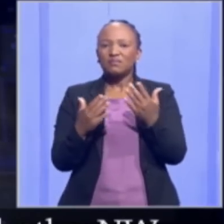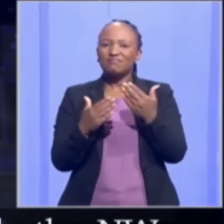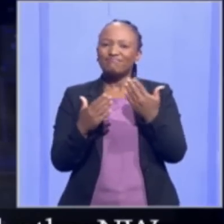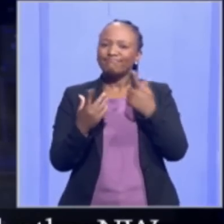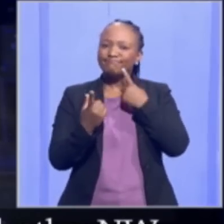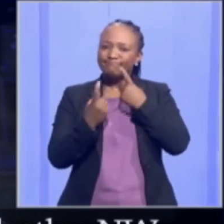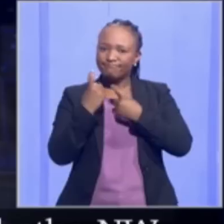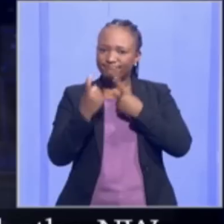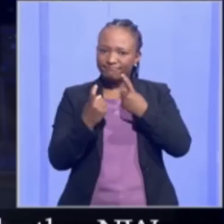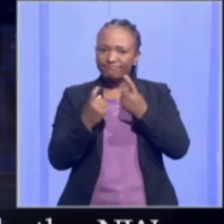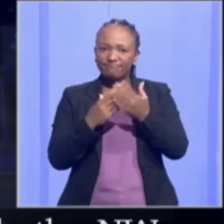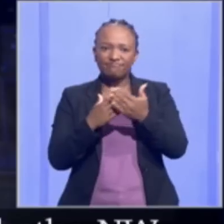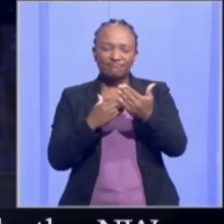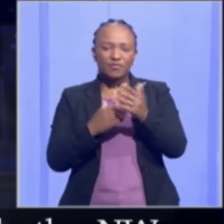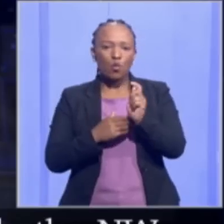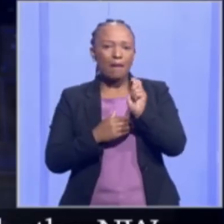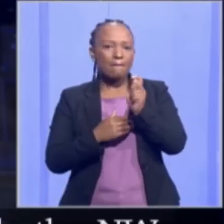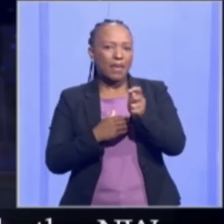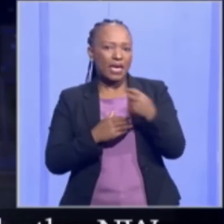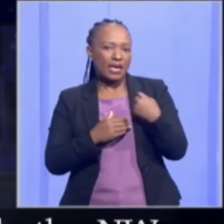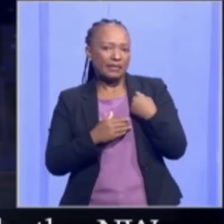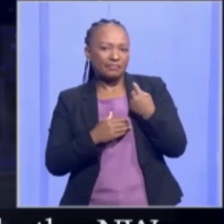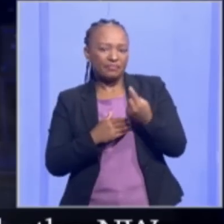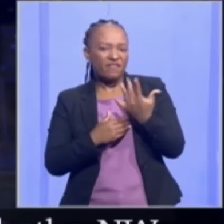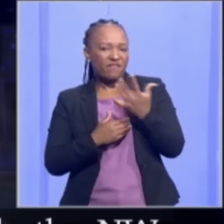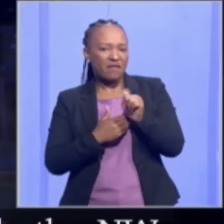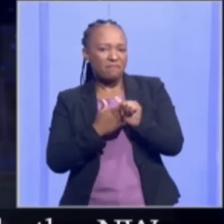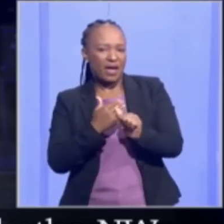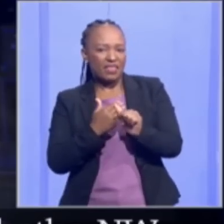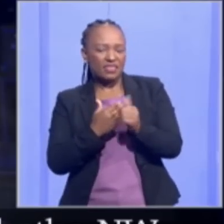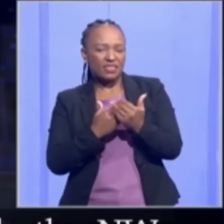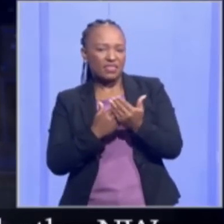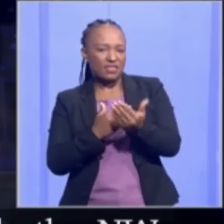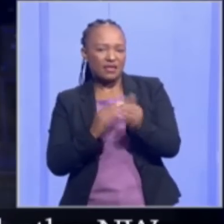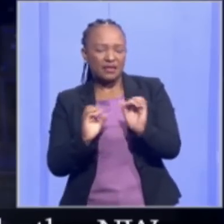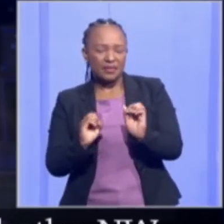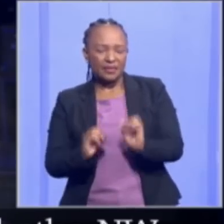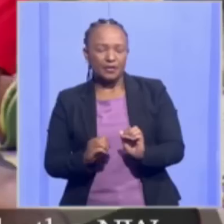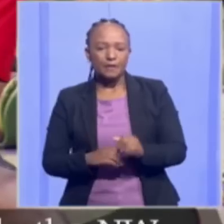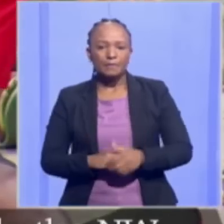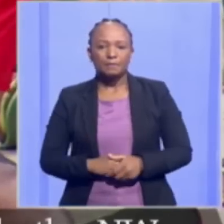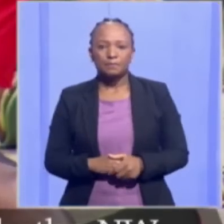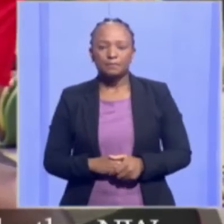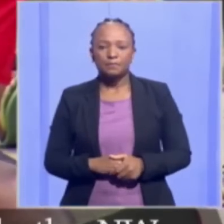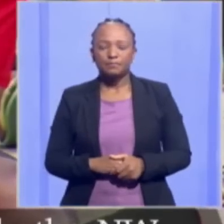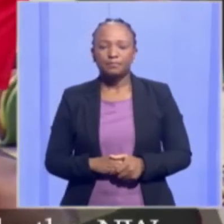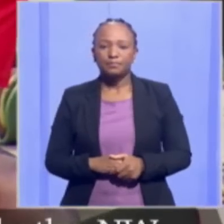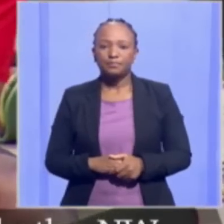mora ho se lefshwe dikgwedi tse fetang tse 5.